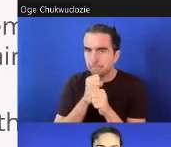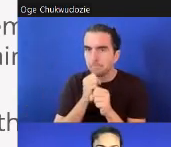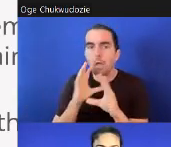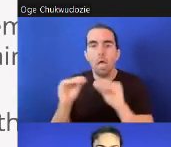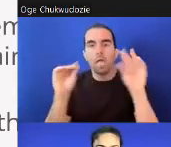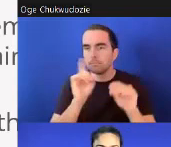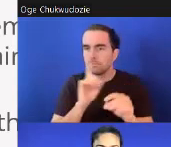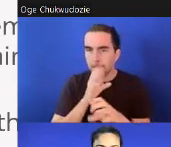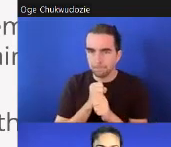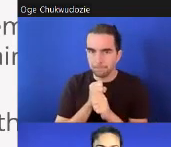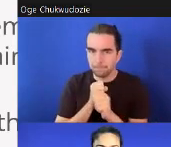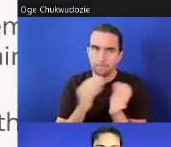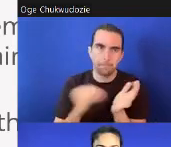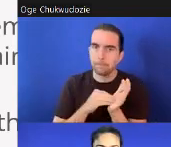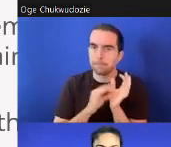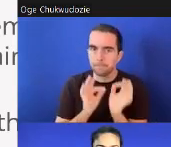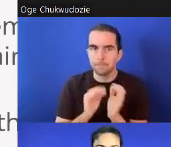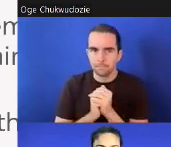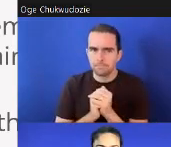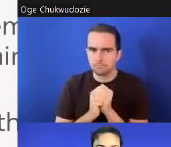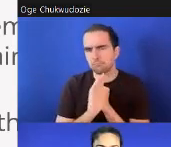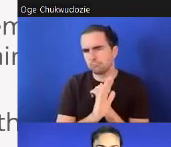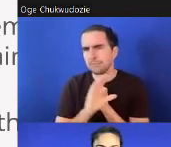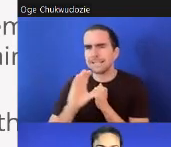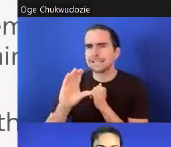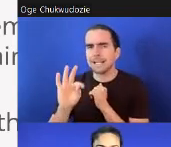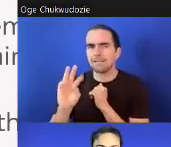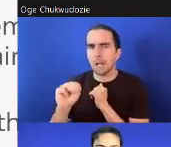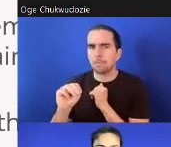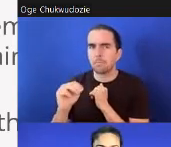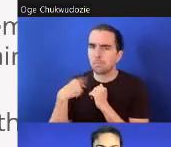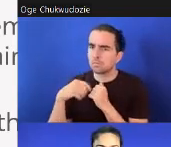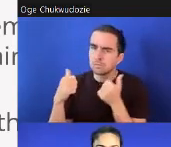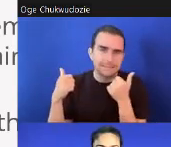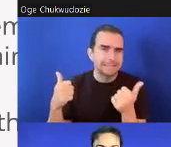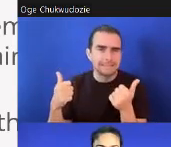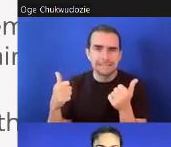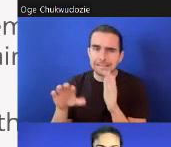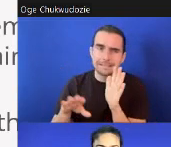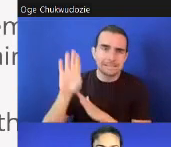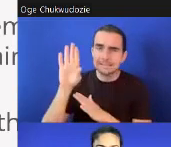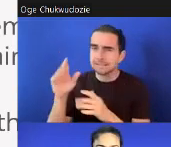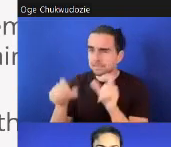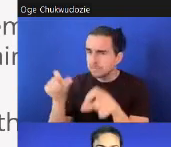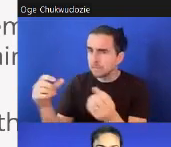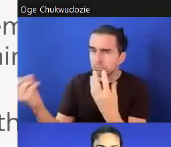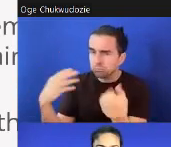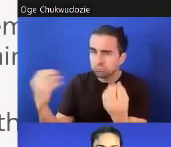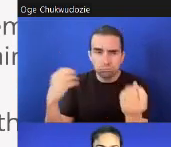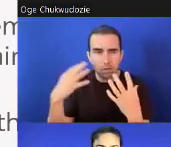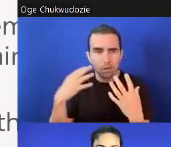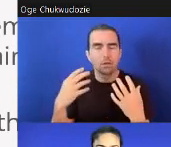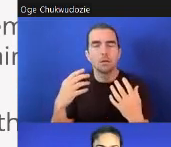of feedback and complaints. Confidentiality from the point of reporting, that is the person who is reporting